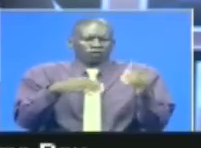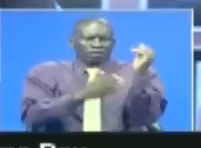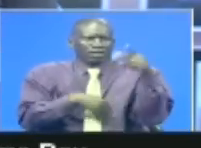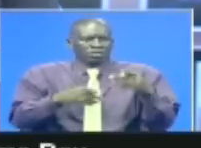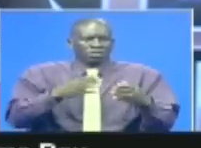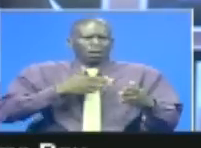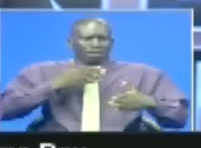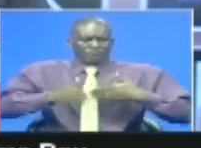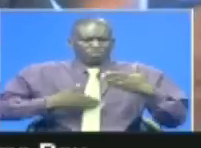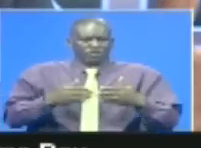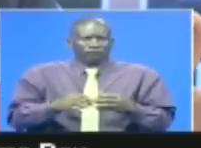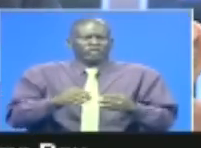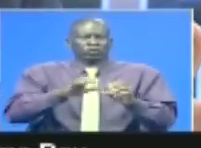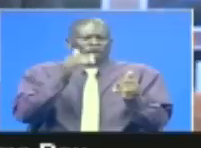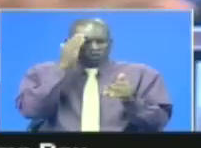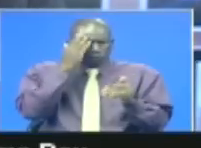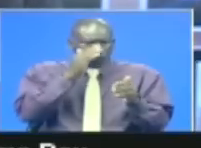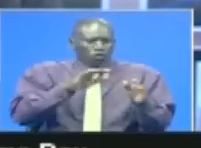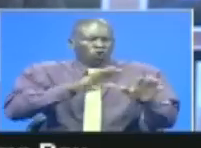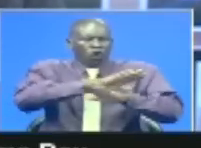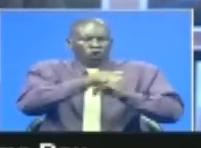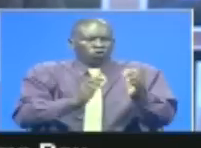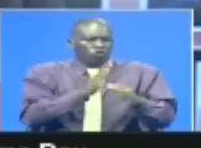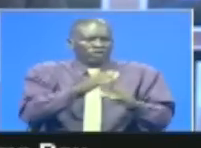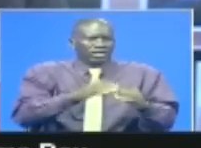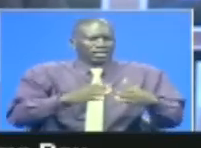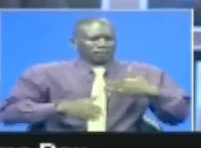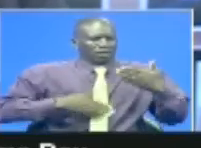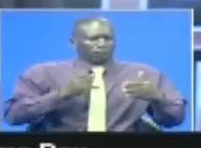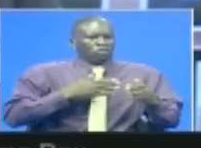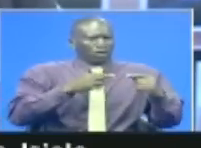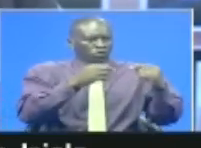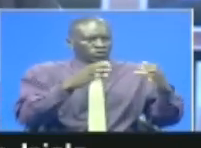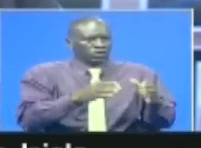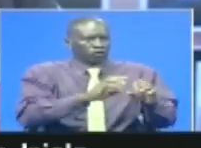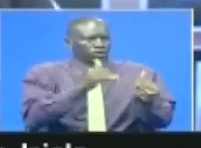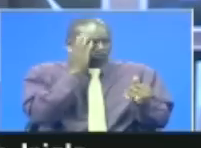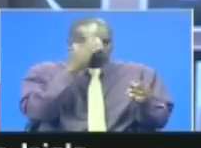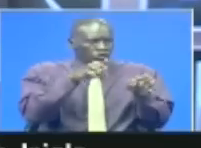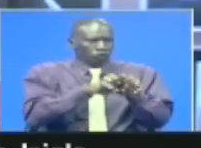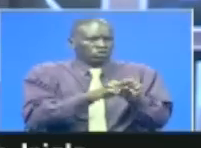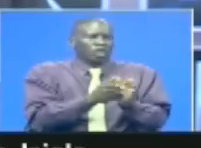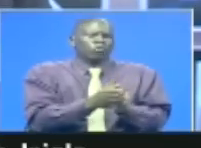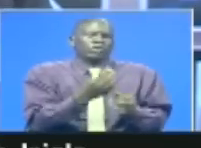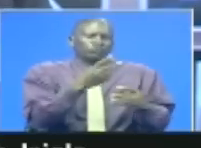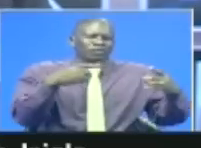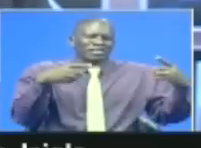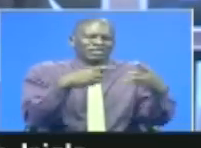character is known all along. The character of my opponent is known also. And we are two very